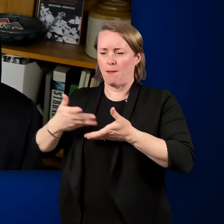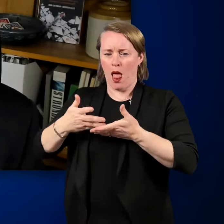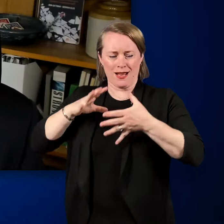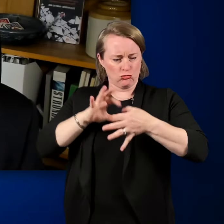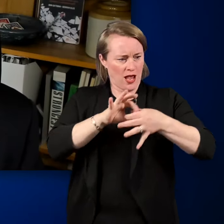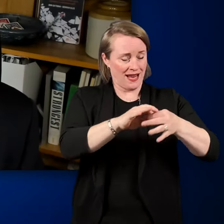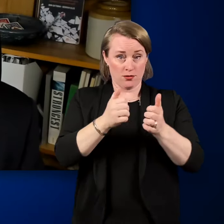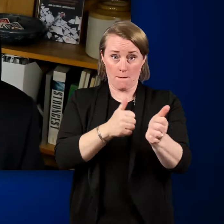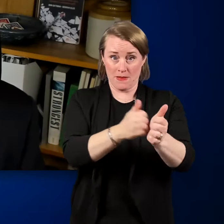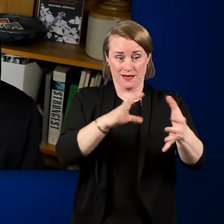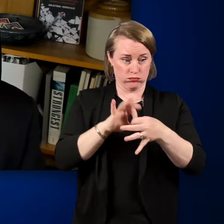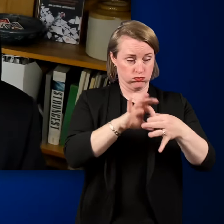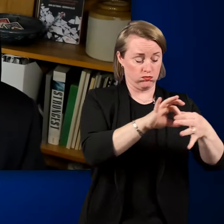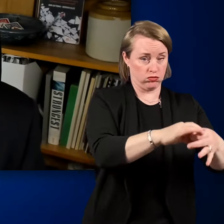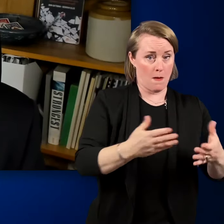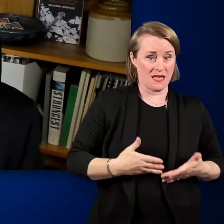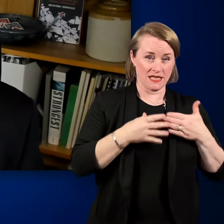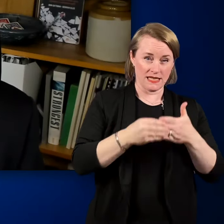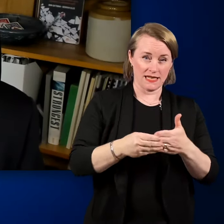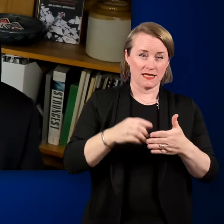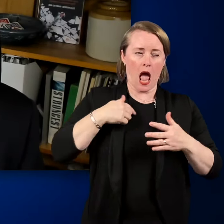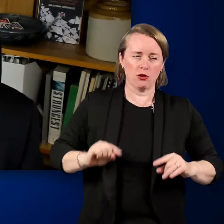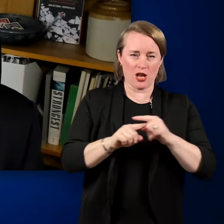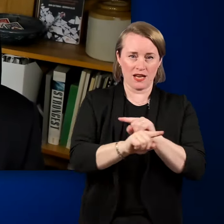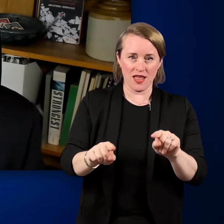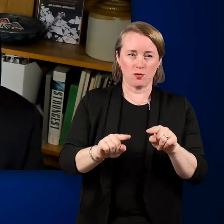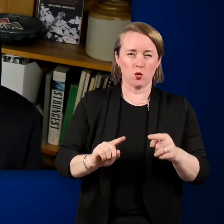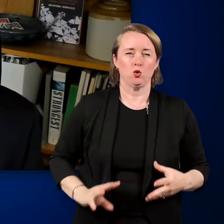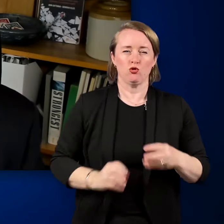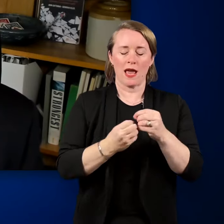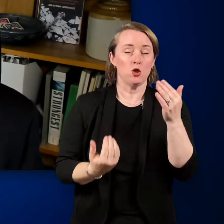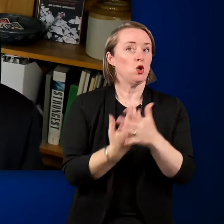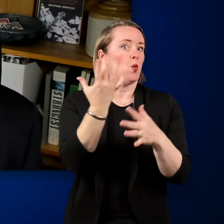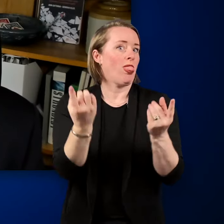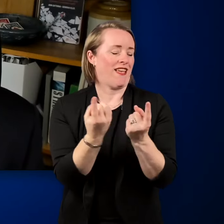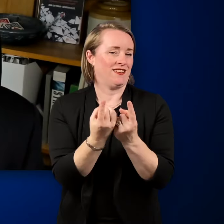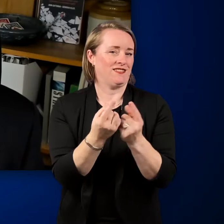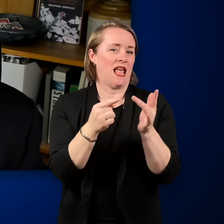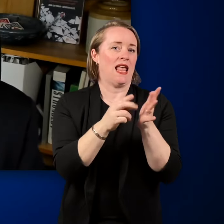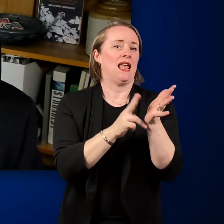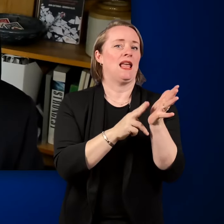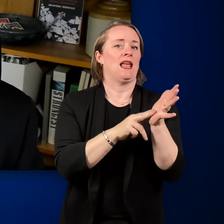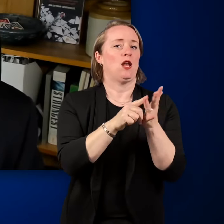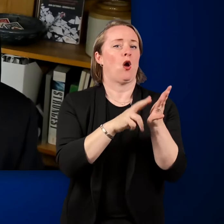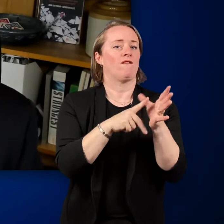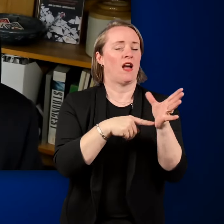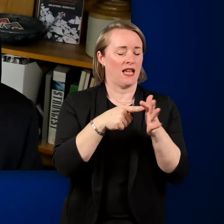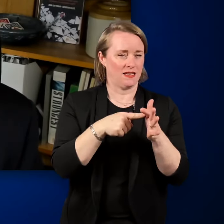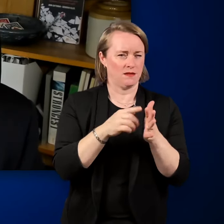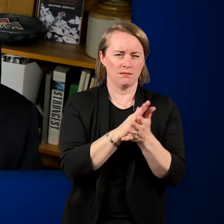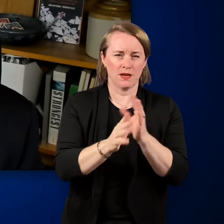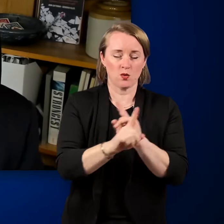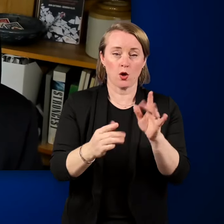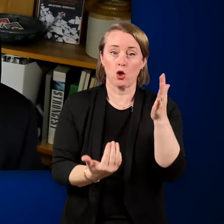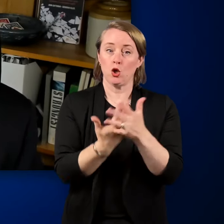to innovate. But innovation is all about taking ideas which are new to you and creating